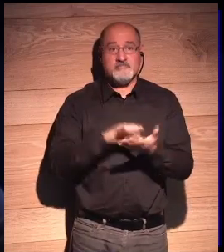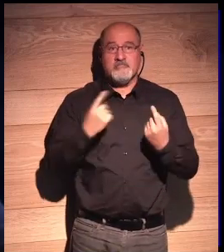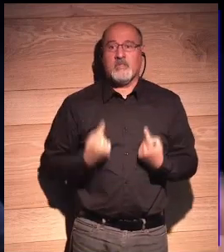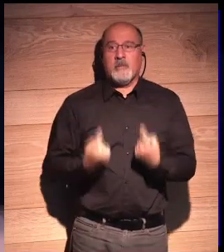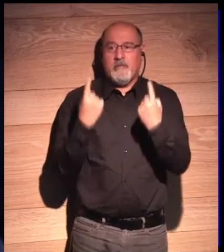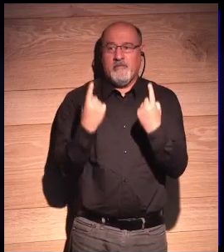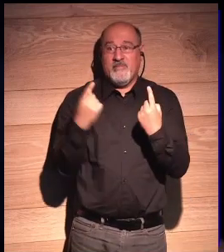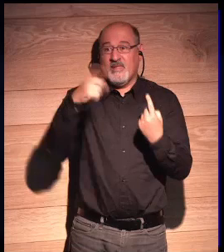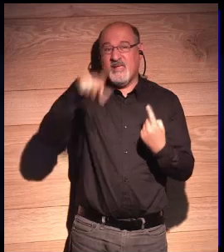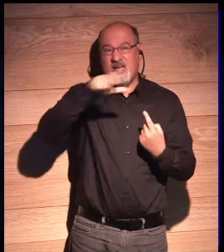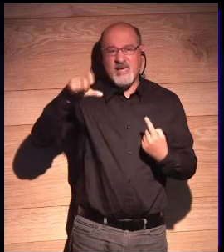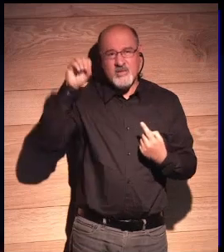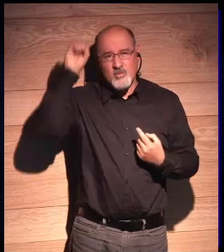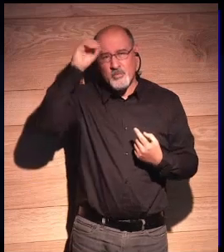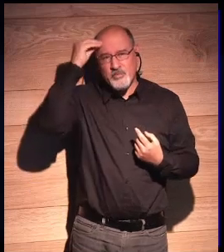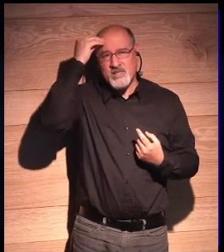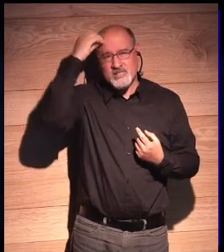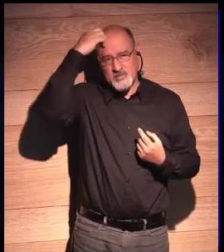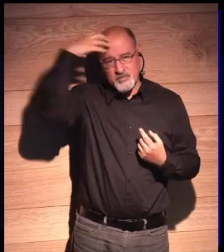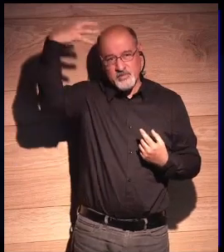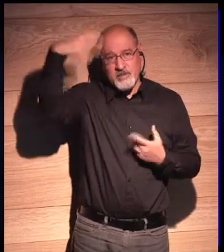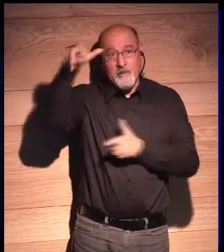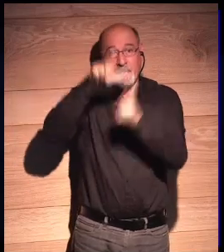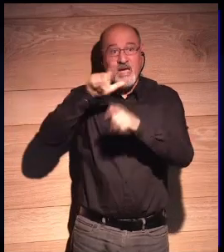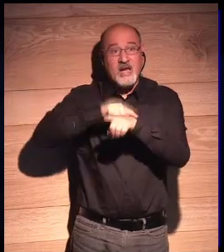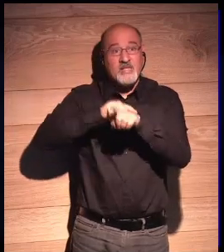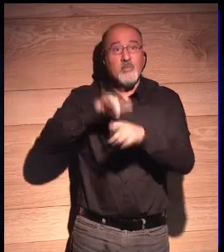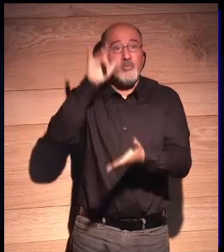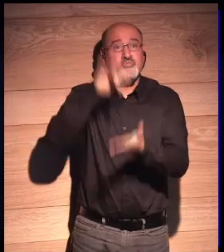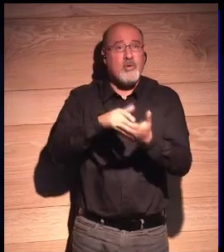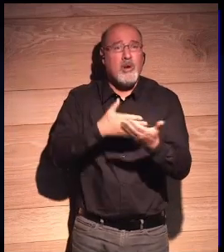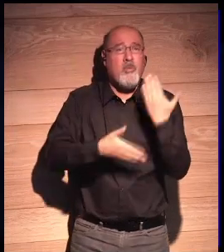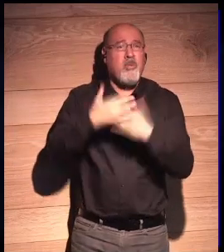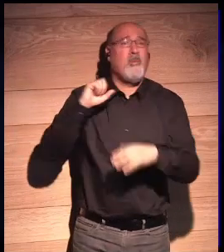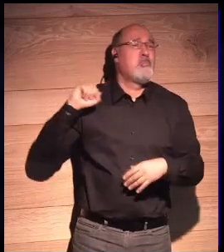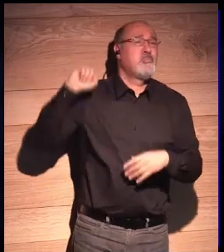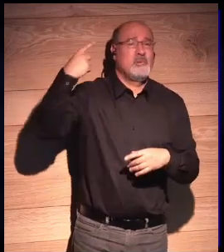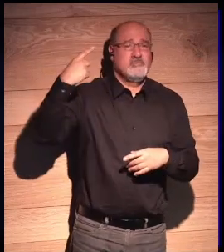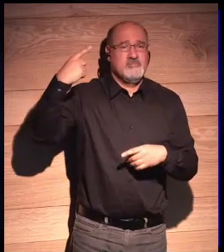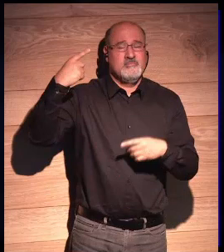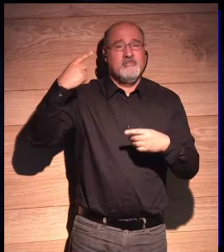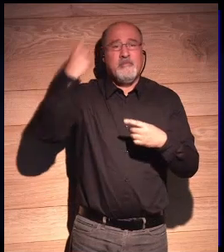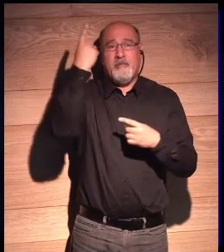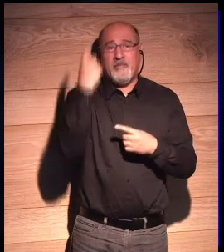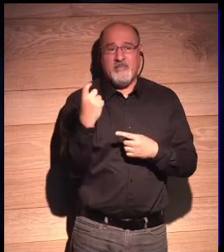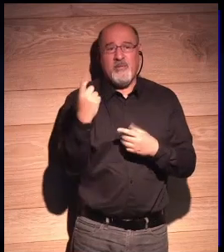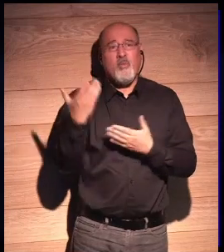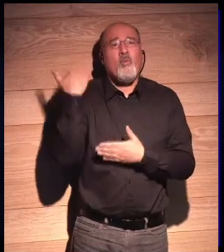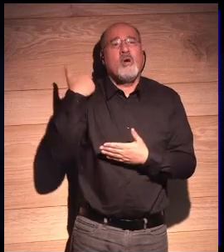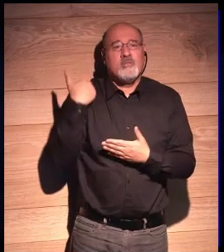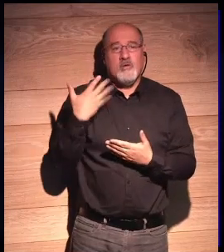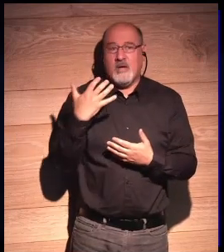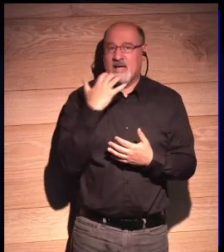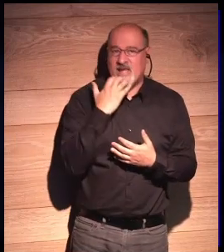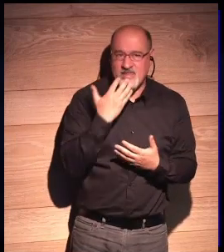back to my grandfather's day and walk around, or, go back to ancient Greece and walk, I think it's a very modern idea